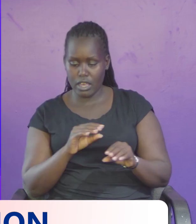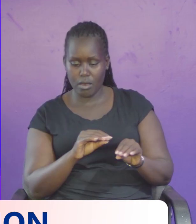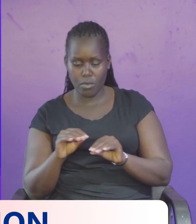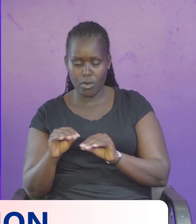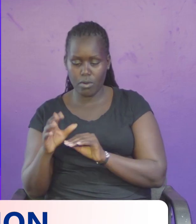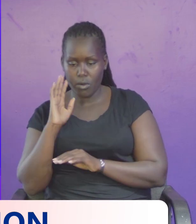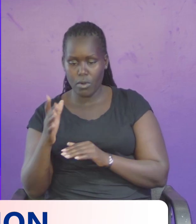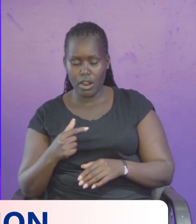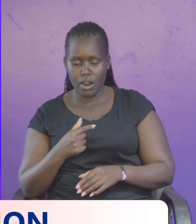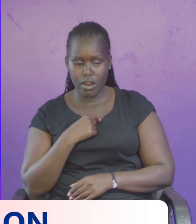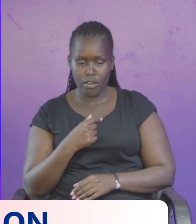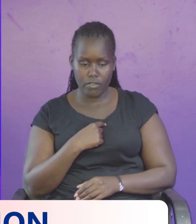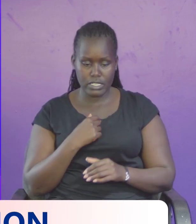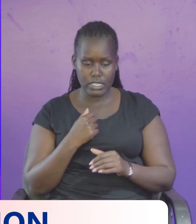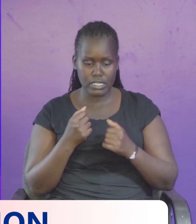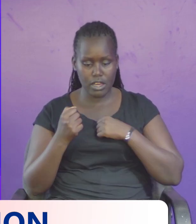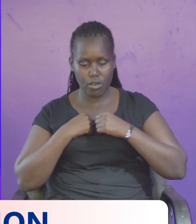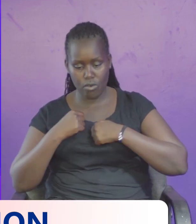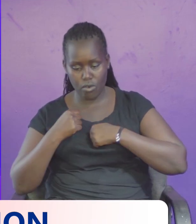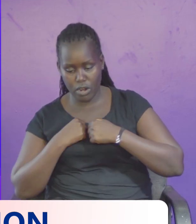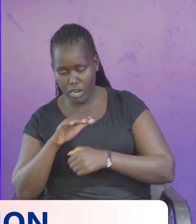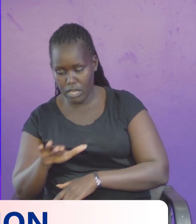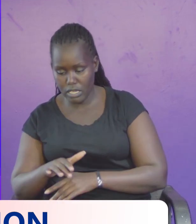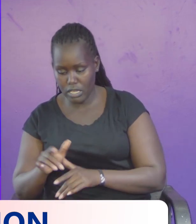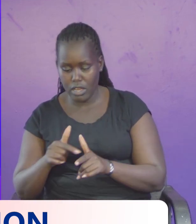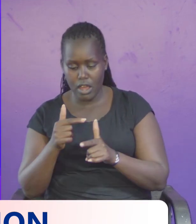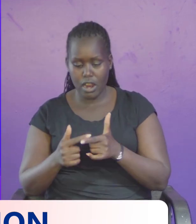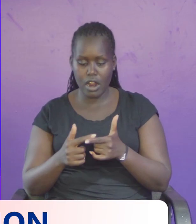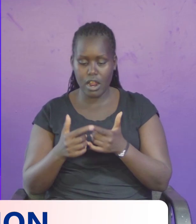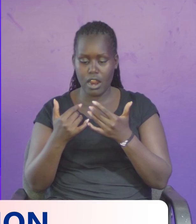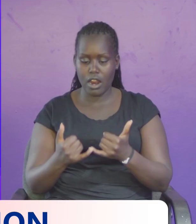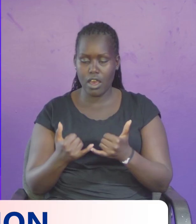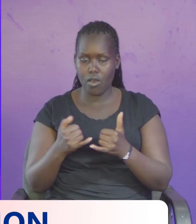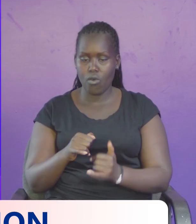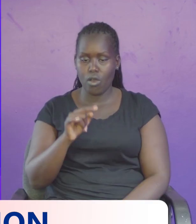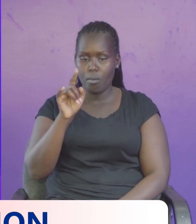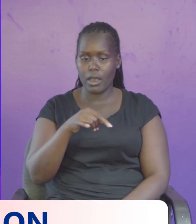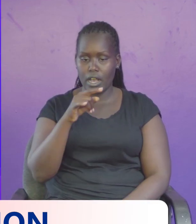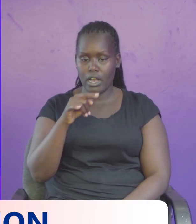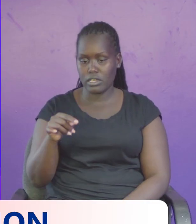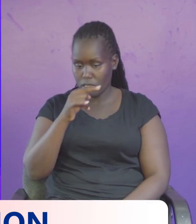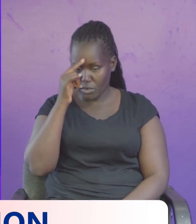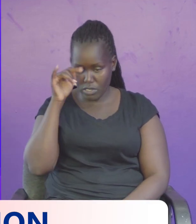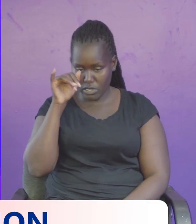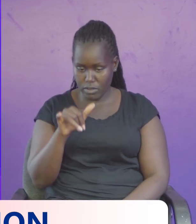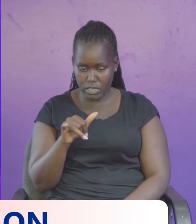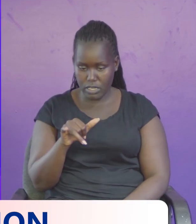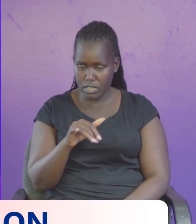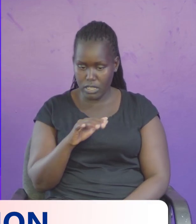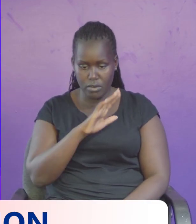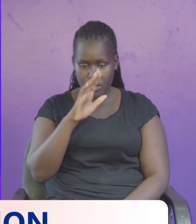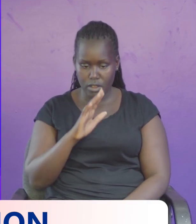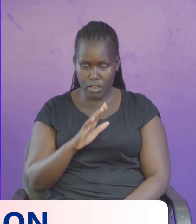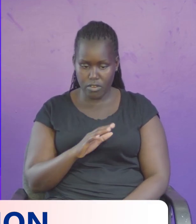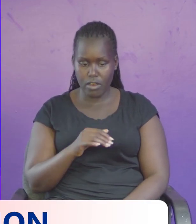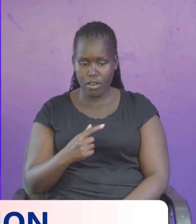gorilla sites. And now they say they have cancelled that because of that incident. No longer will they visit Uganda